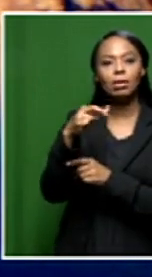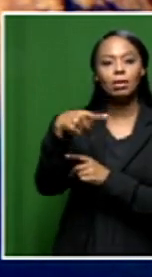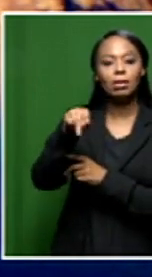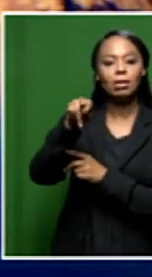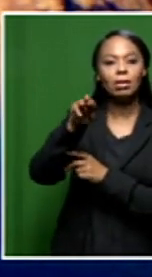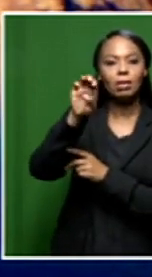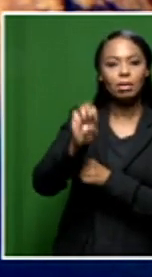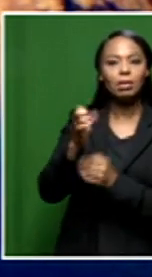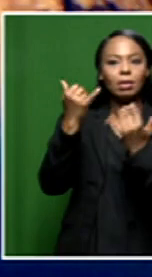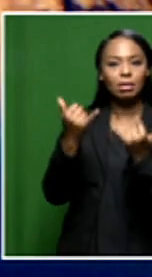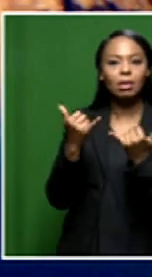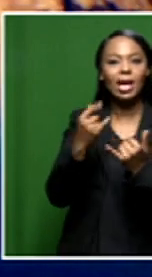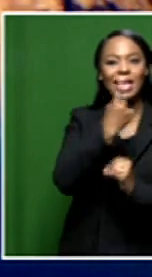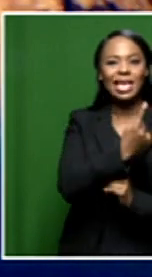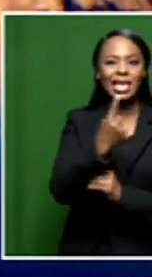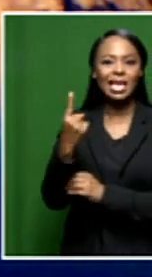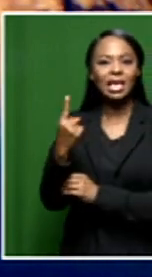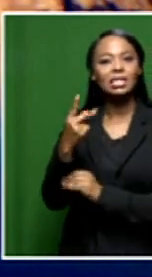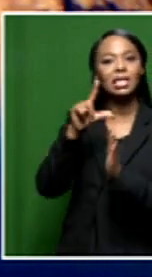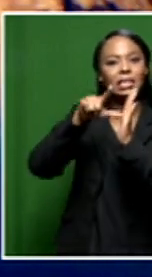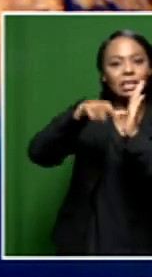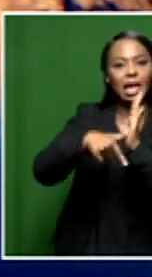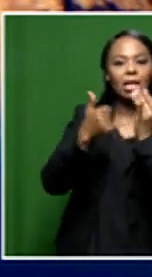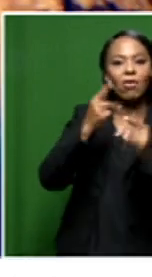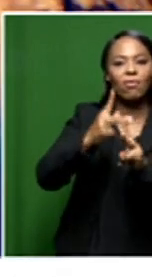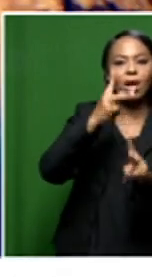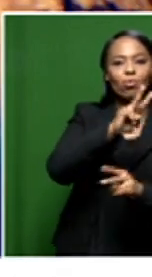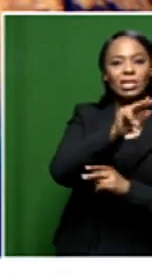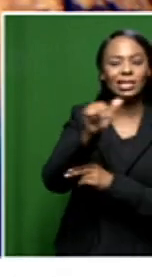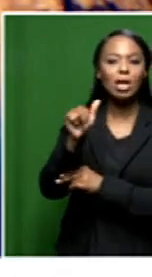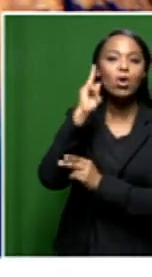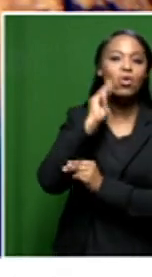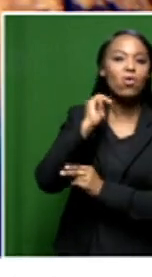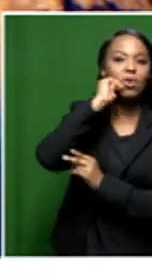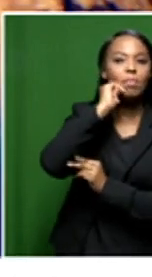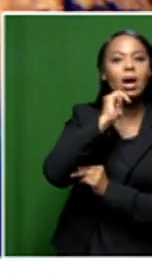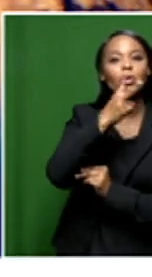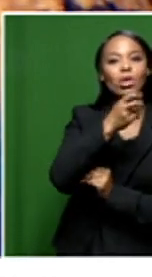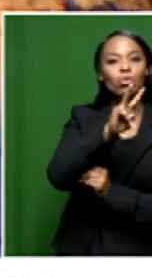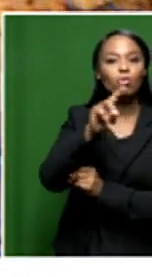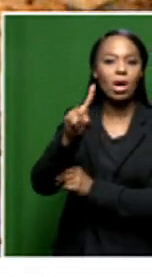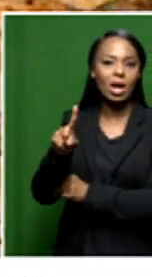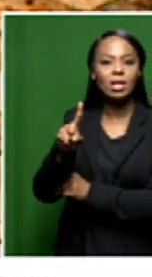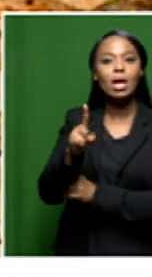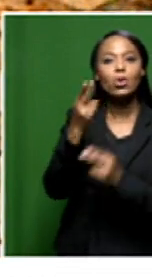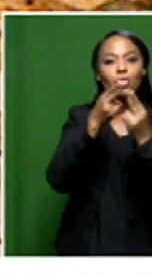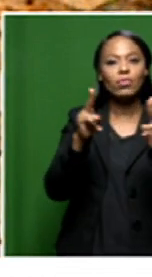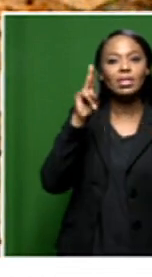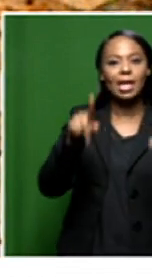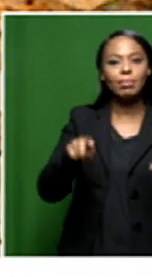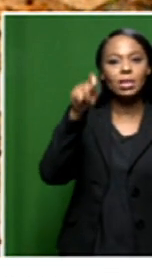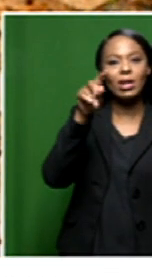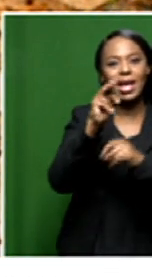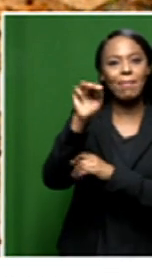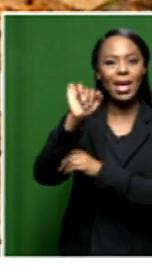a panel of judges at the final on the 26th of November this year. That's University of Cape Town master's student in the Department